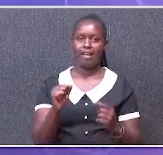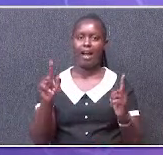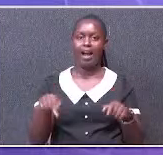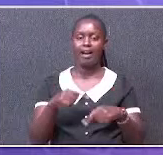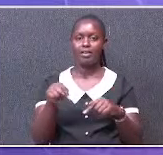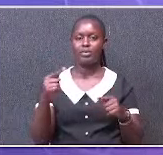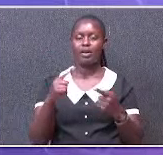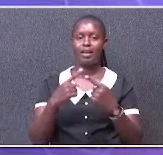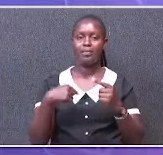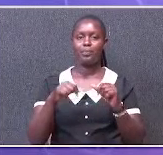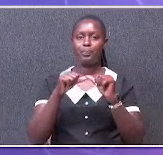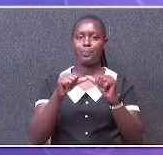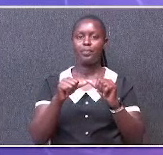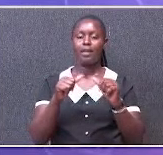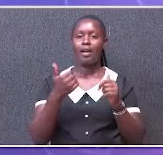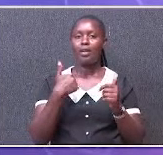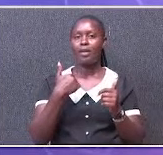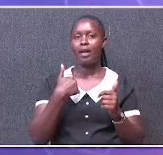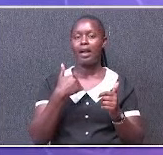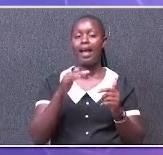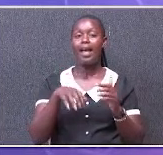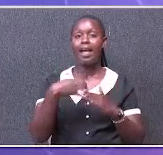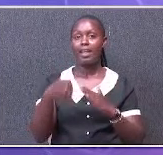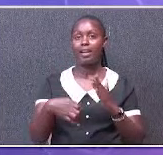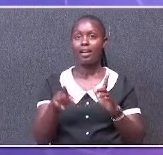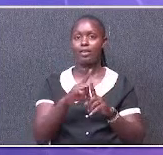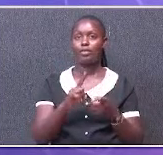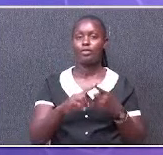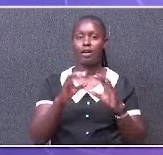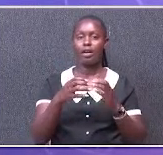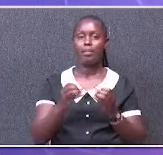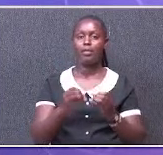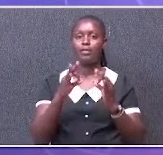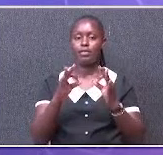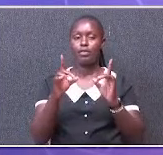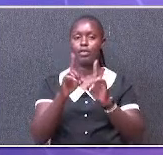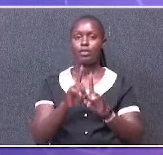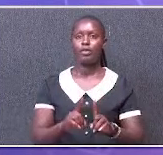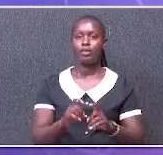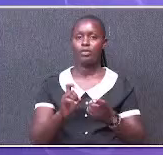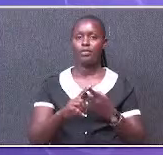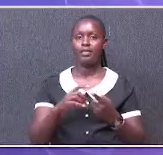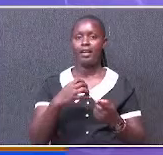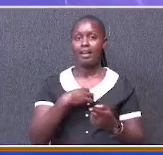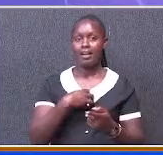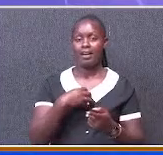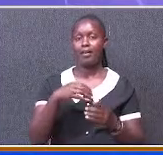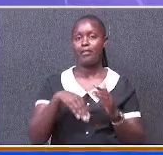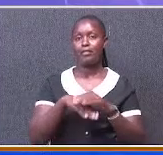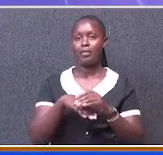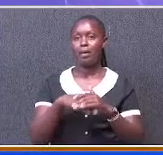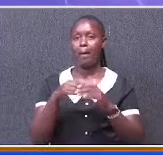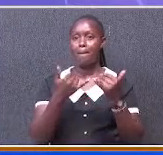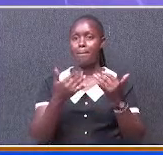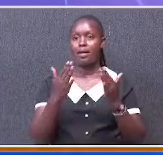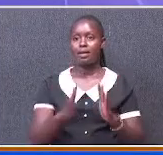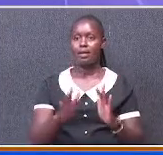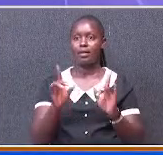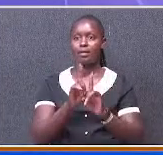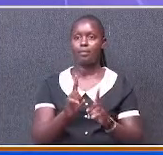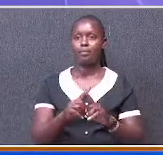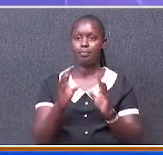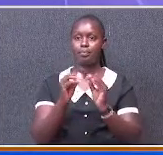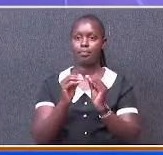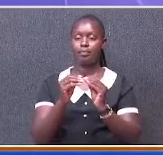Football Stakeholders Forum that comprises of club officials, former administrators and retired football players. The stakeholders, who met earlier